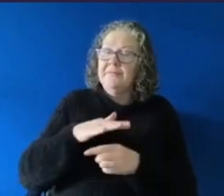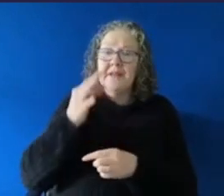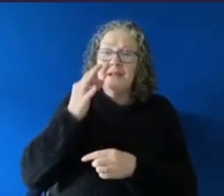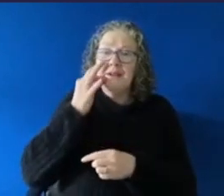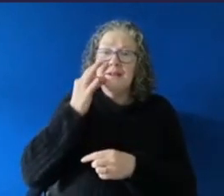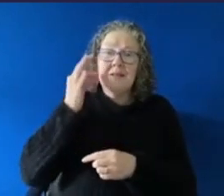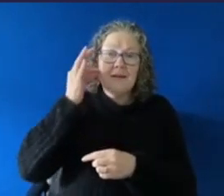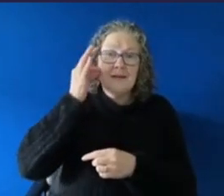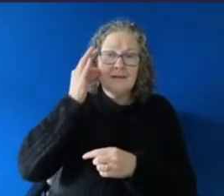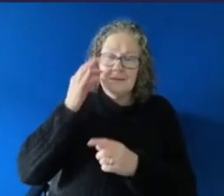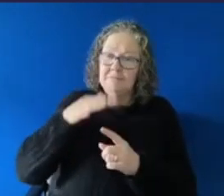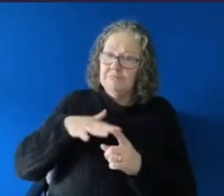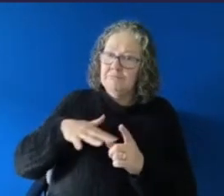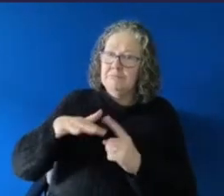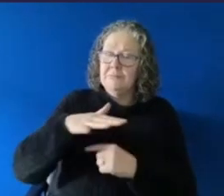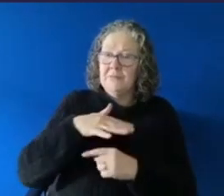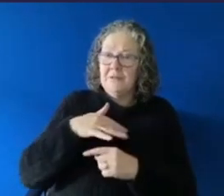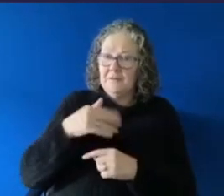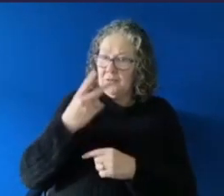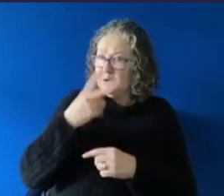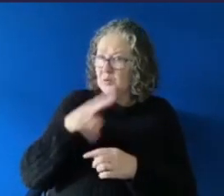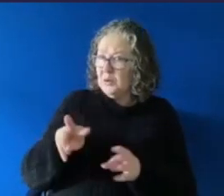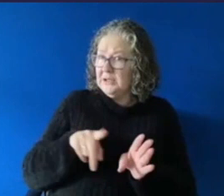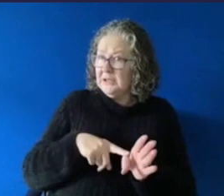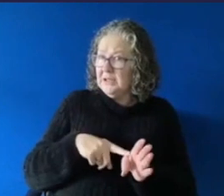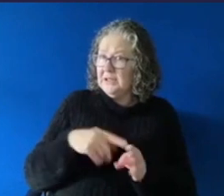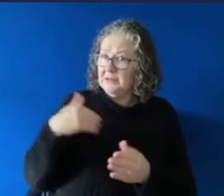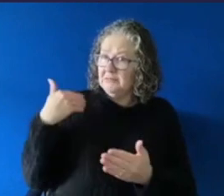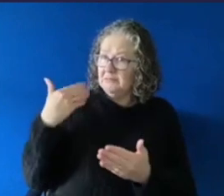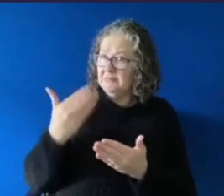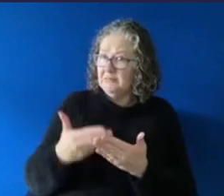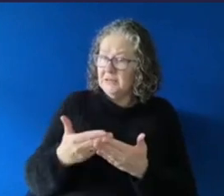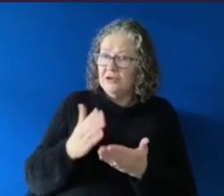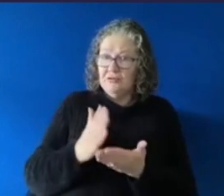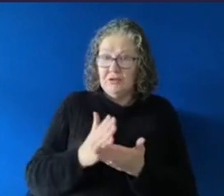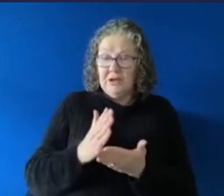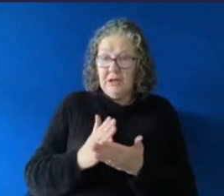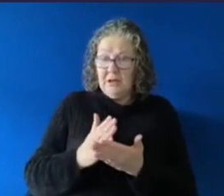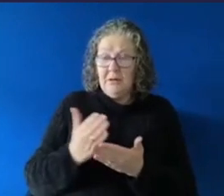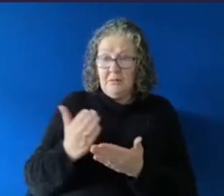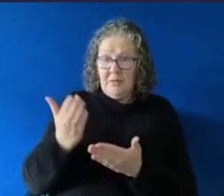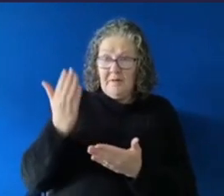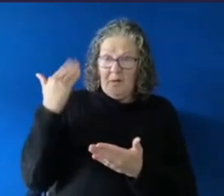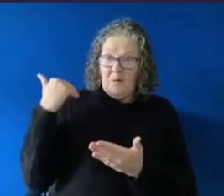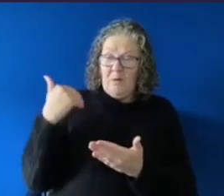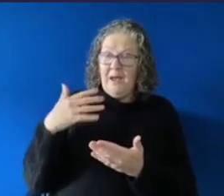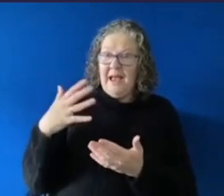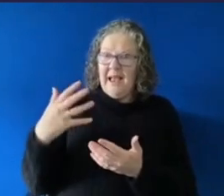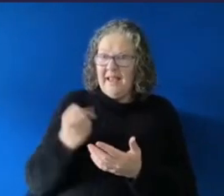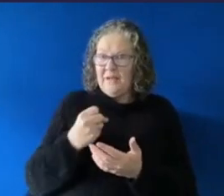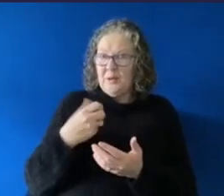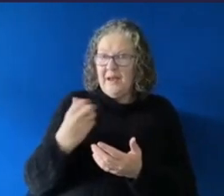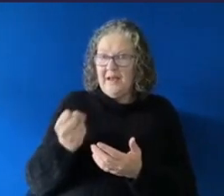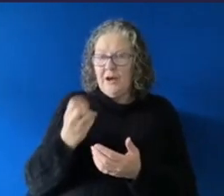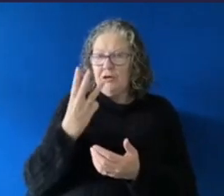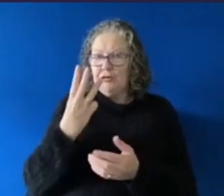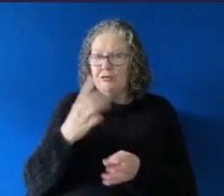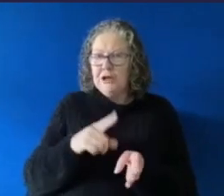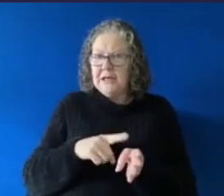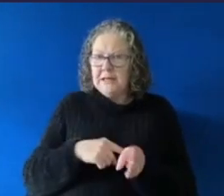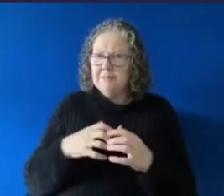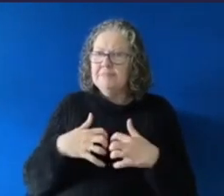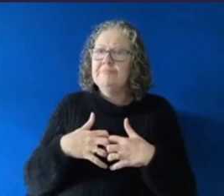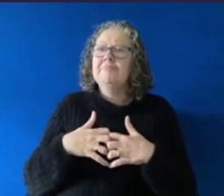2-decade period, it wasn't unusual for people to need to spend about 3 years deeply making